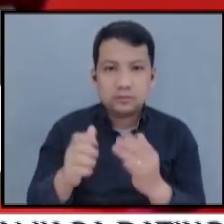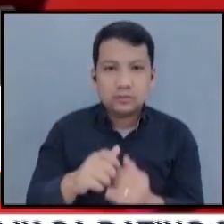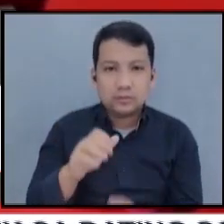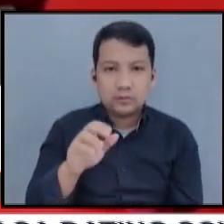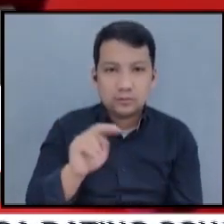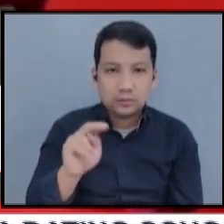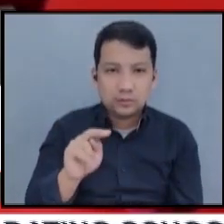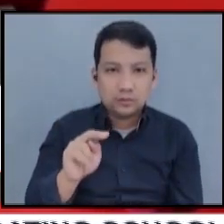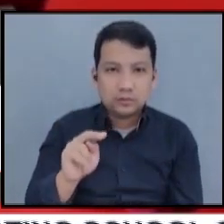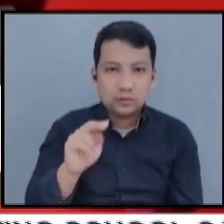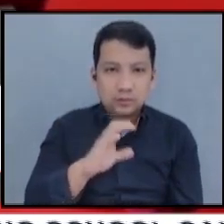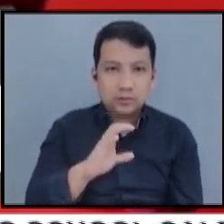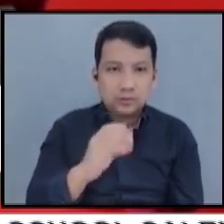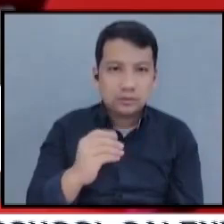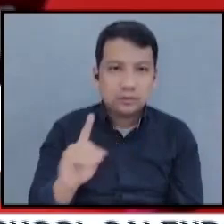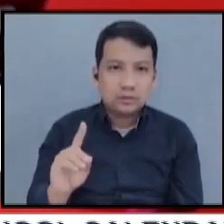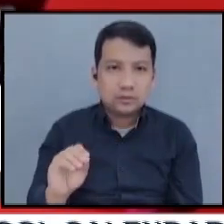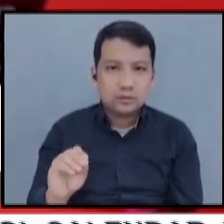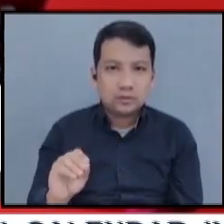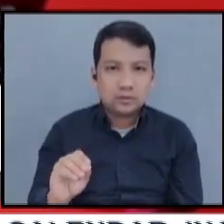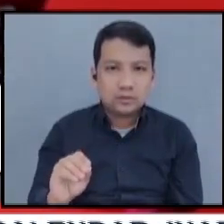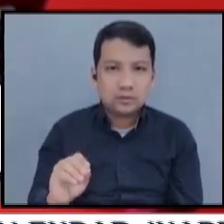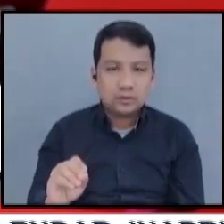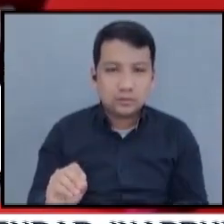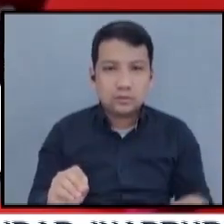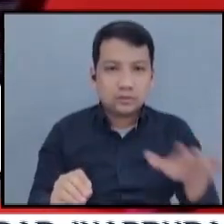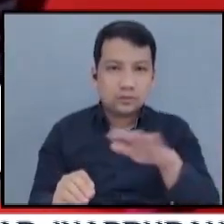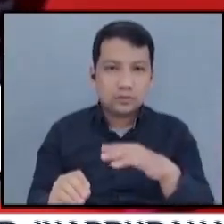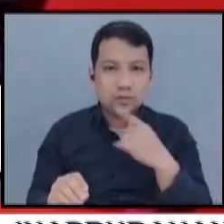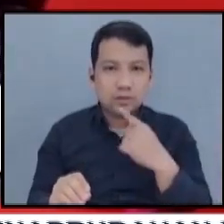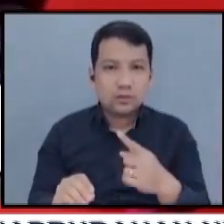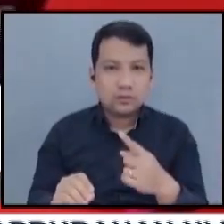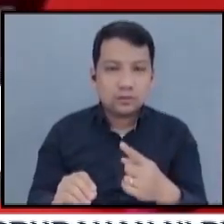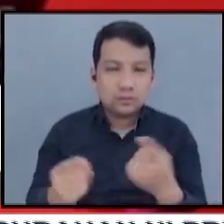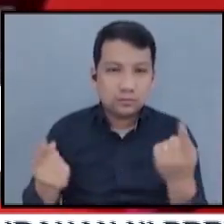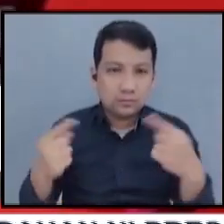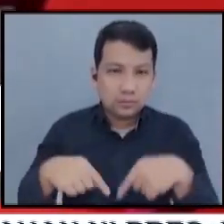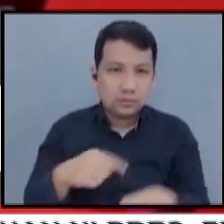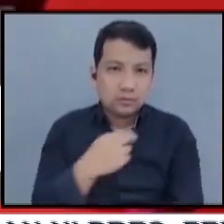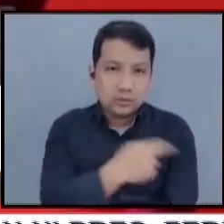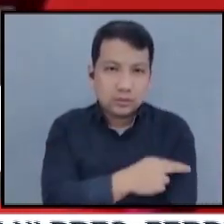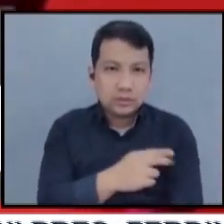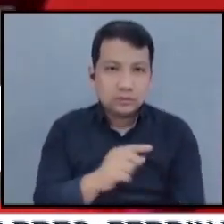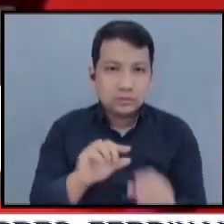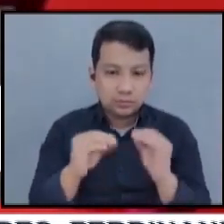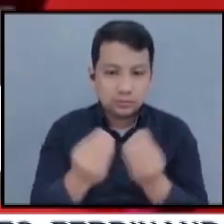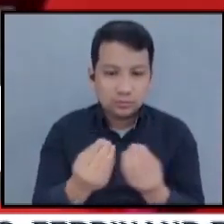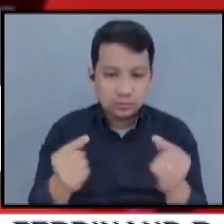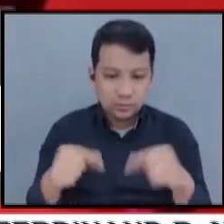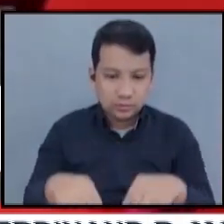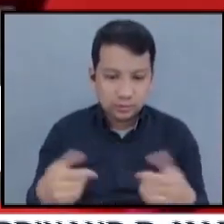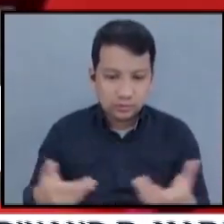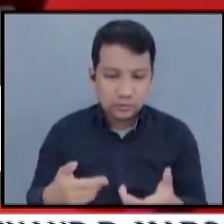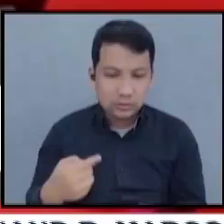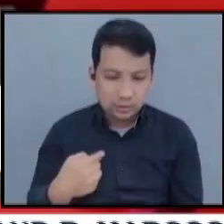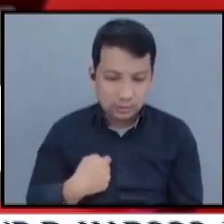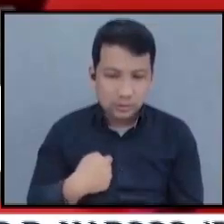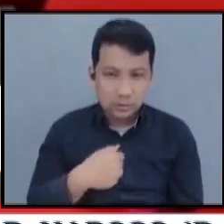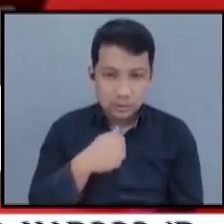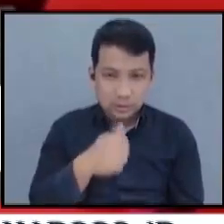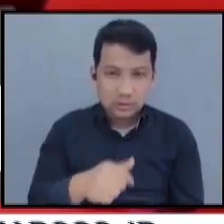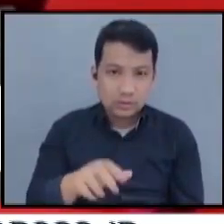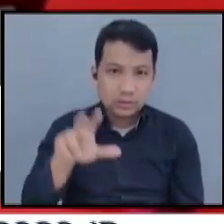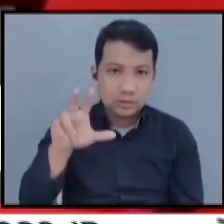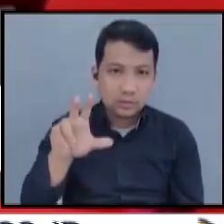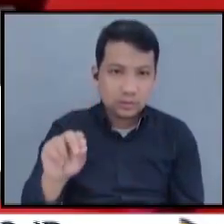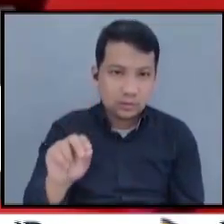City, I therefore, in also the presence of the religious organizations, I vote a resounding and strong